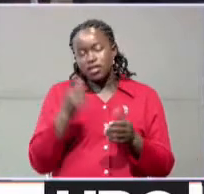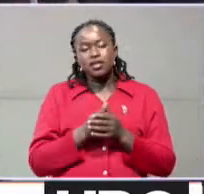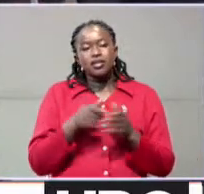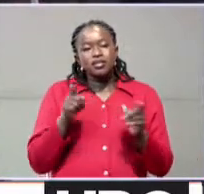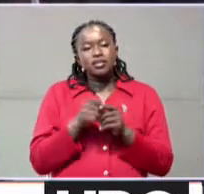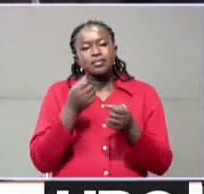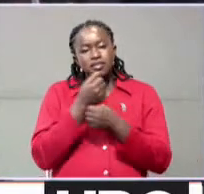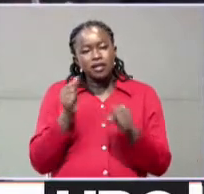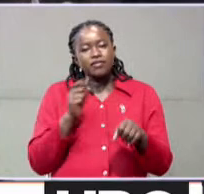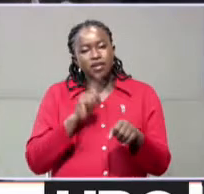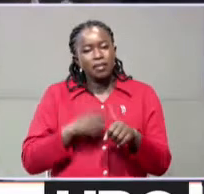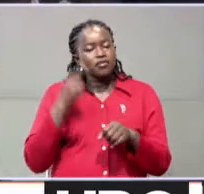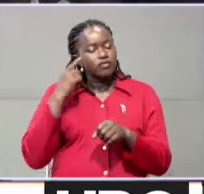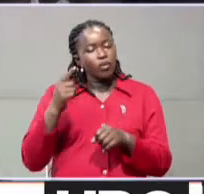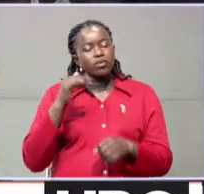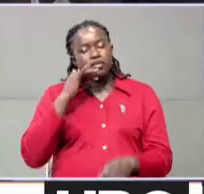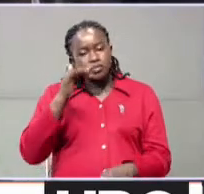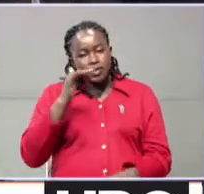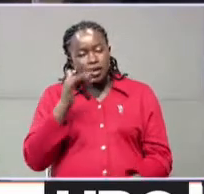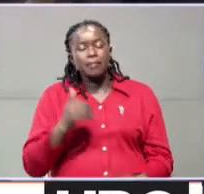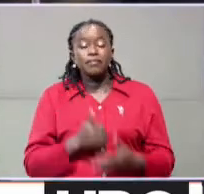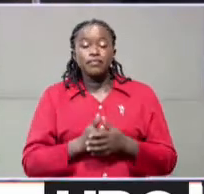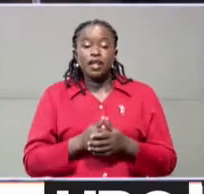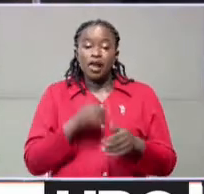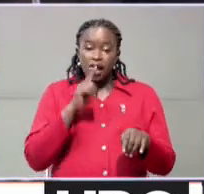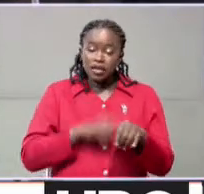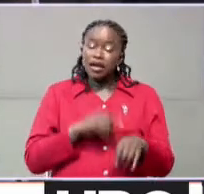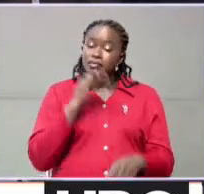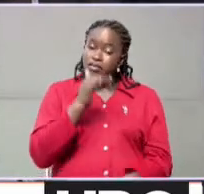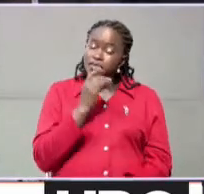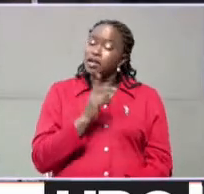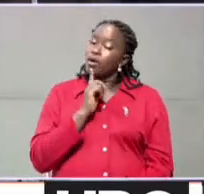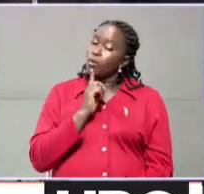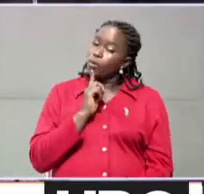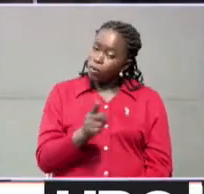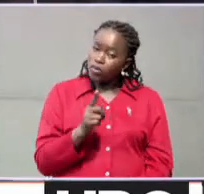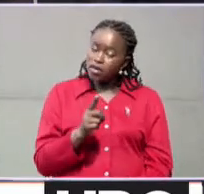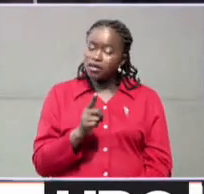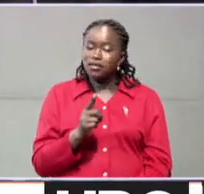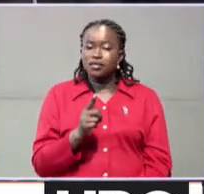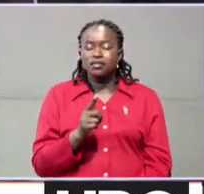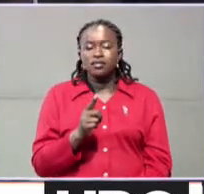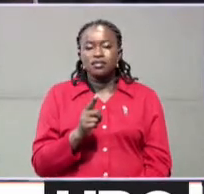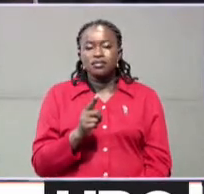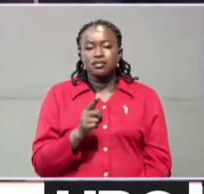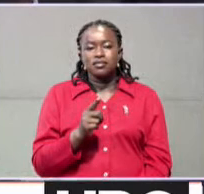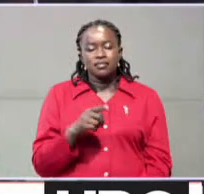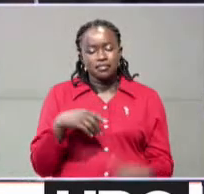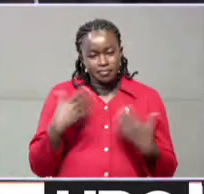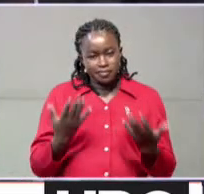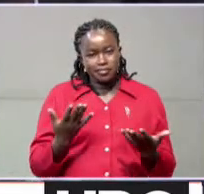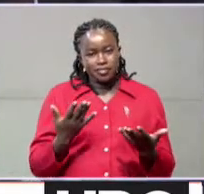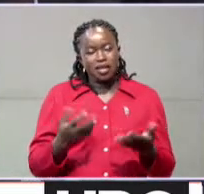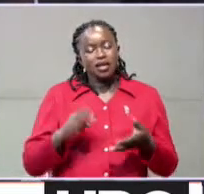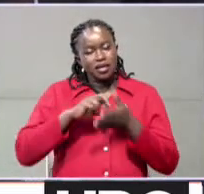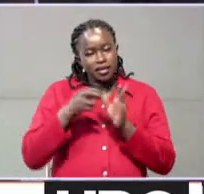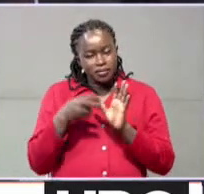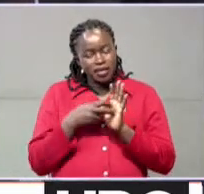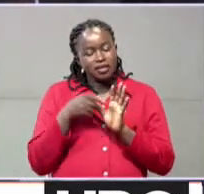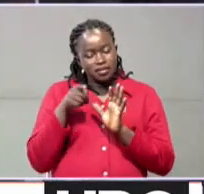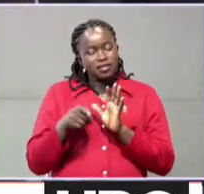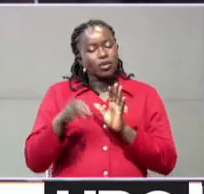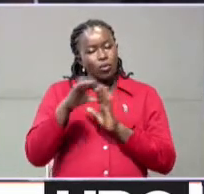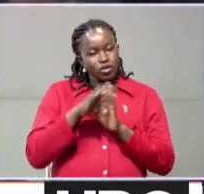presiding officer that the moment the speaker directs it is cons it is a constitutional